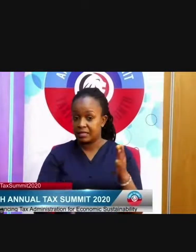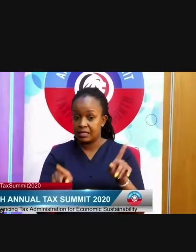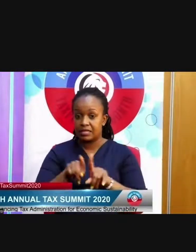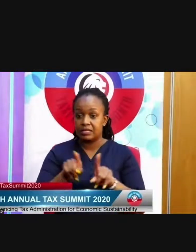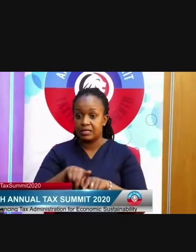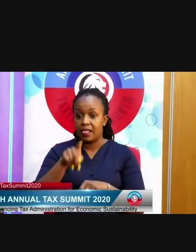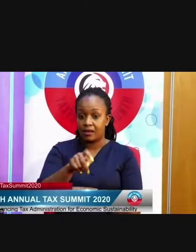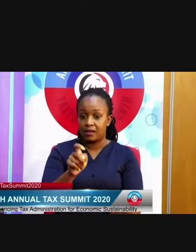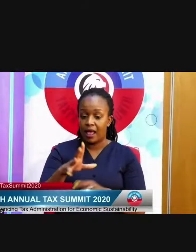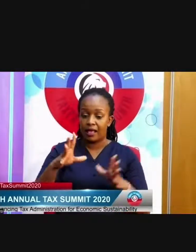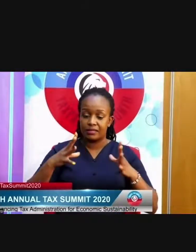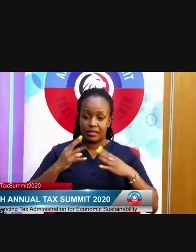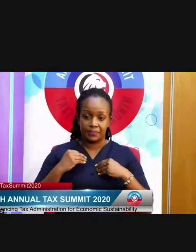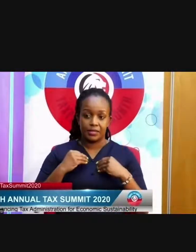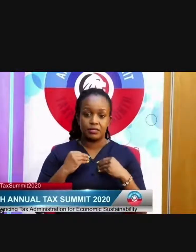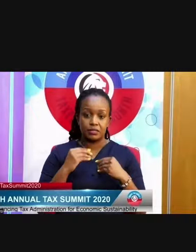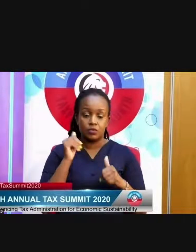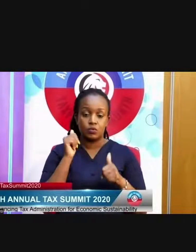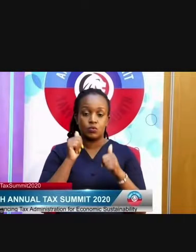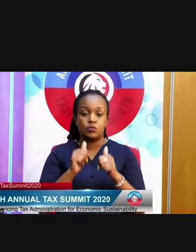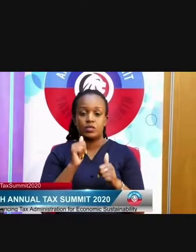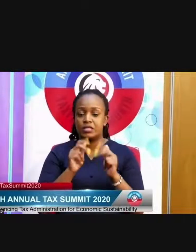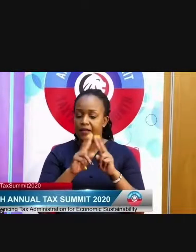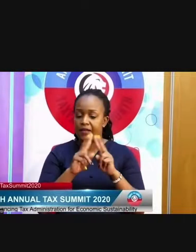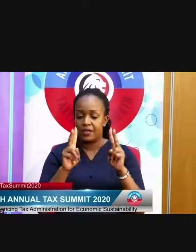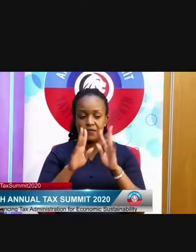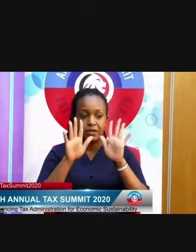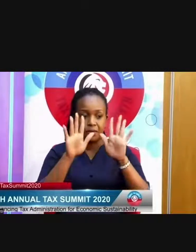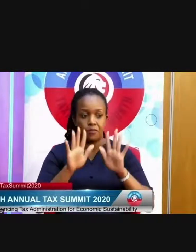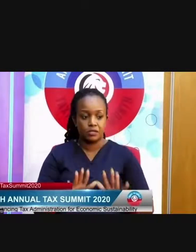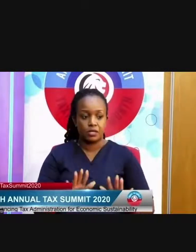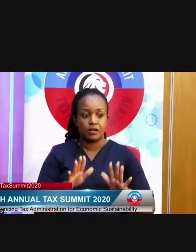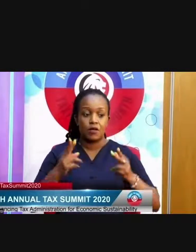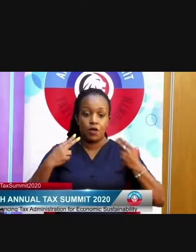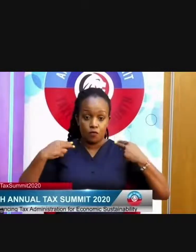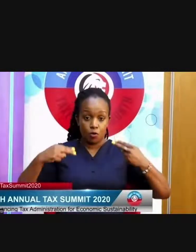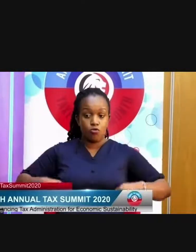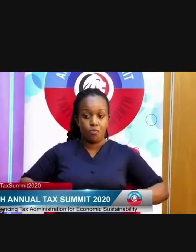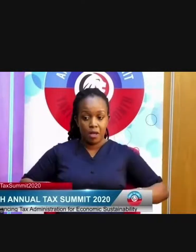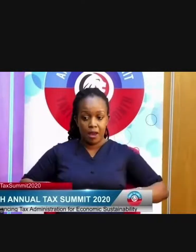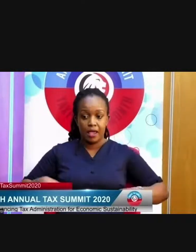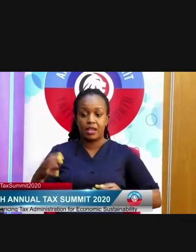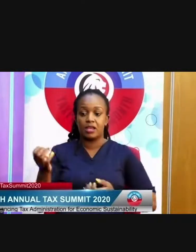that are really important for human capital and economic growth.